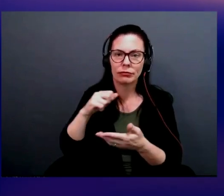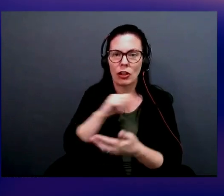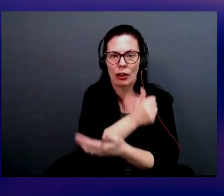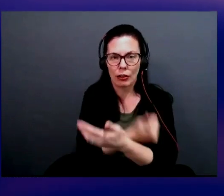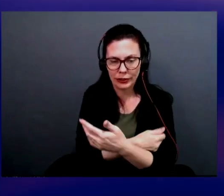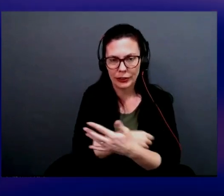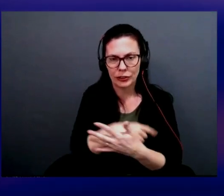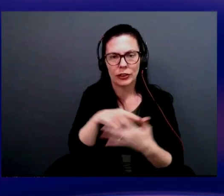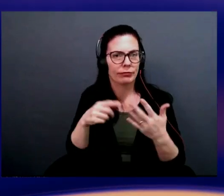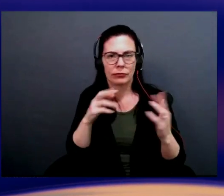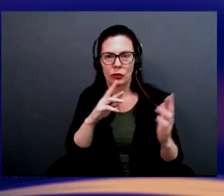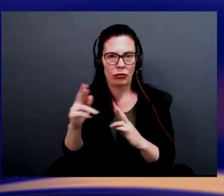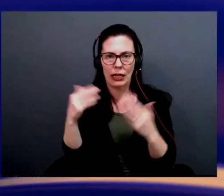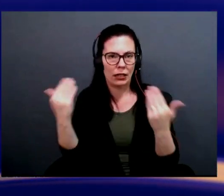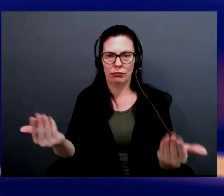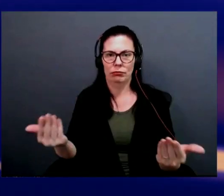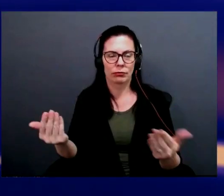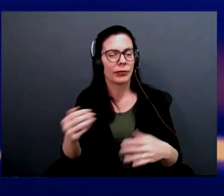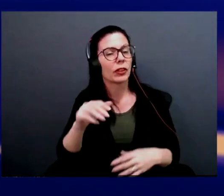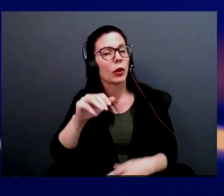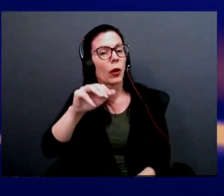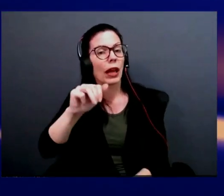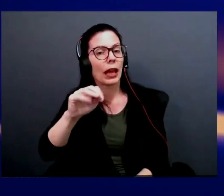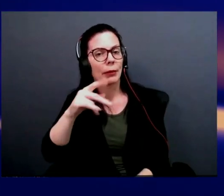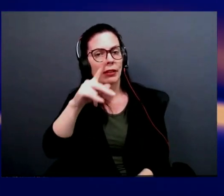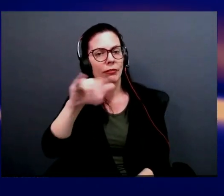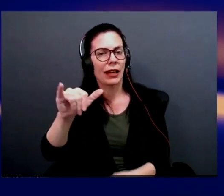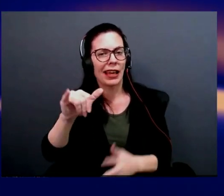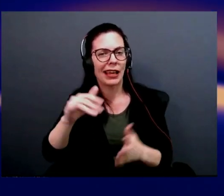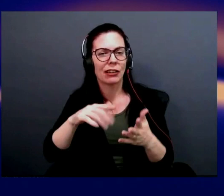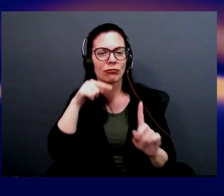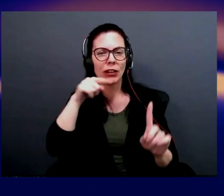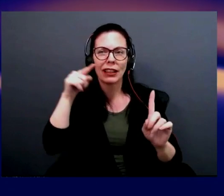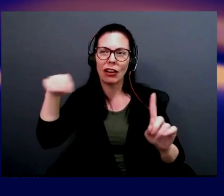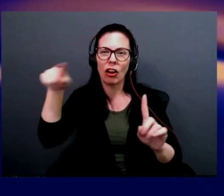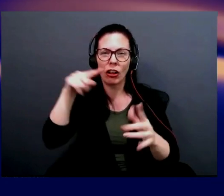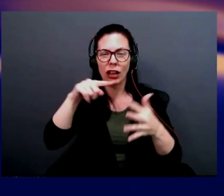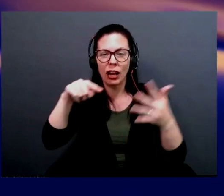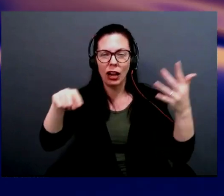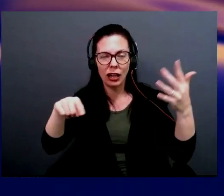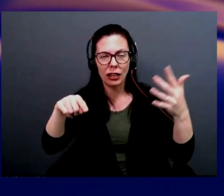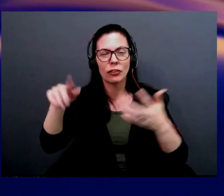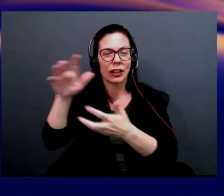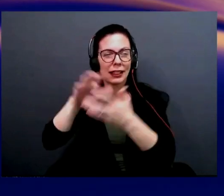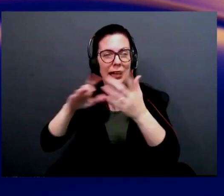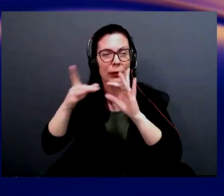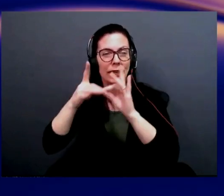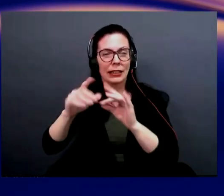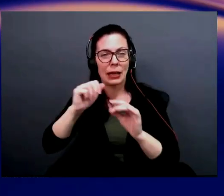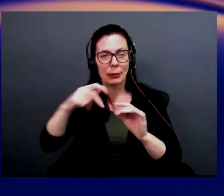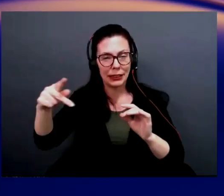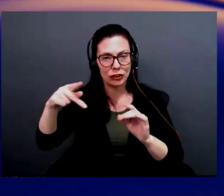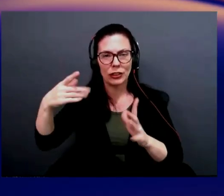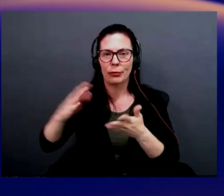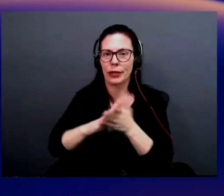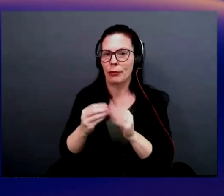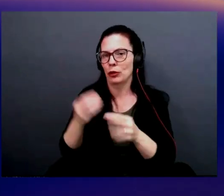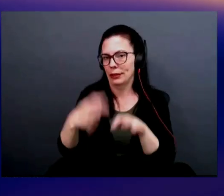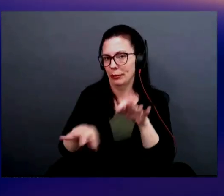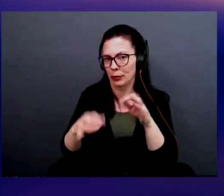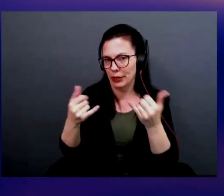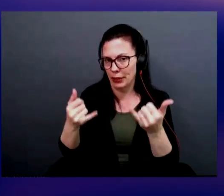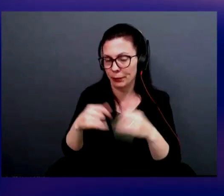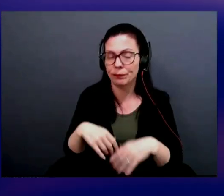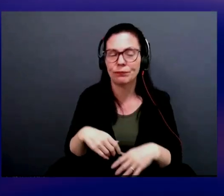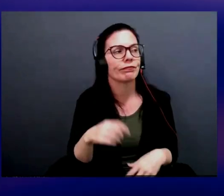ready to go. And so Amplify basically just simplifies all of that for building cloud-connected applications. Yeah, it makes a lot of